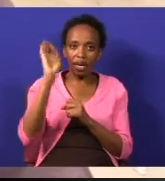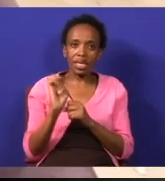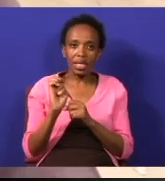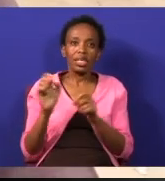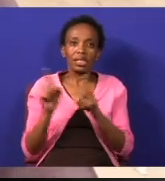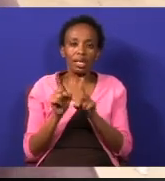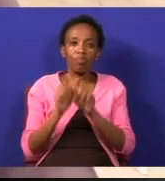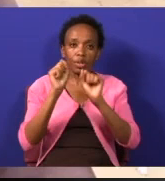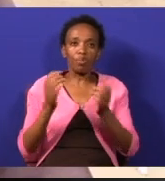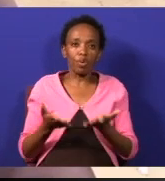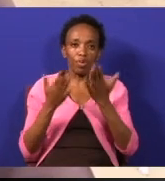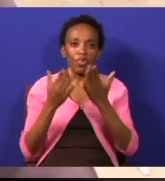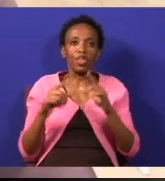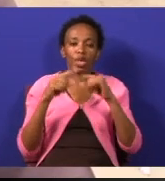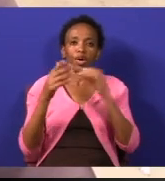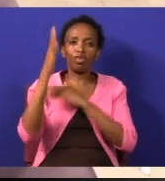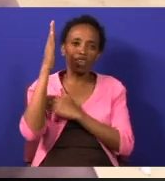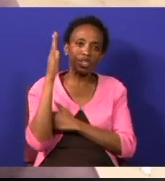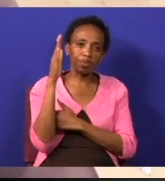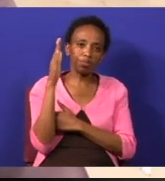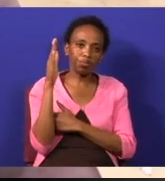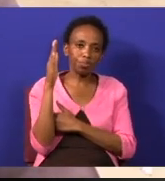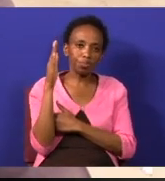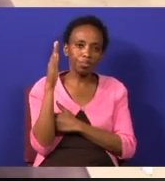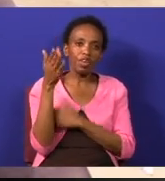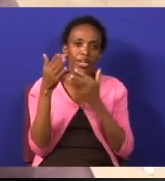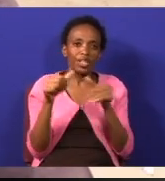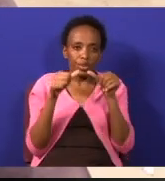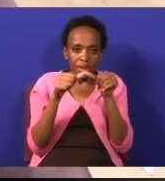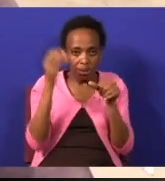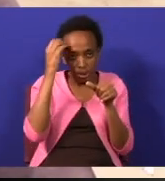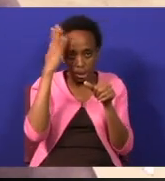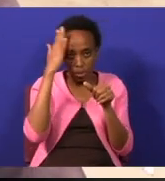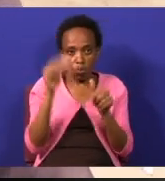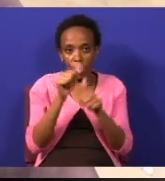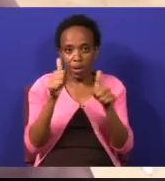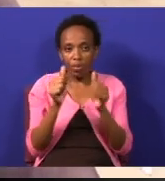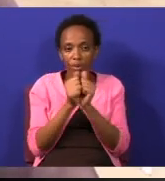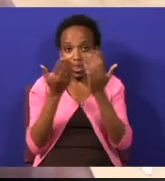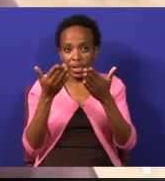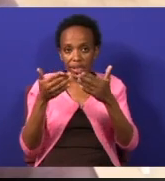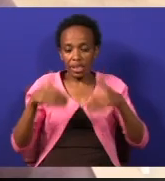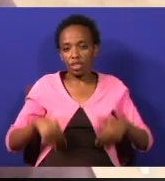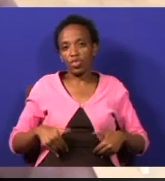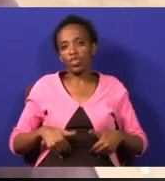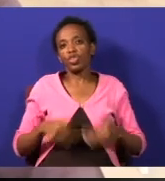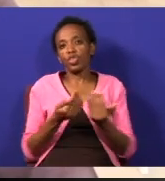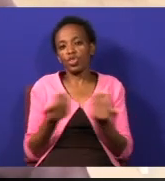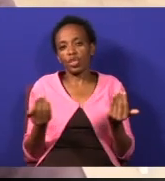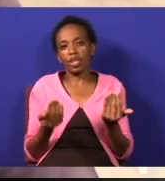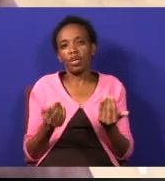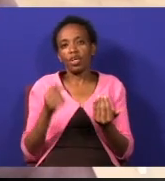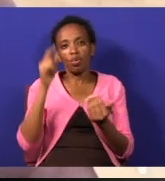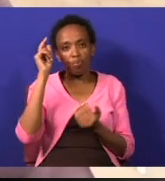overall will improve. The word of God, for it to stick well with these young people, then one